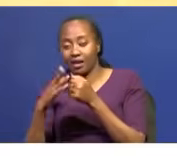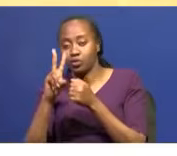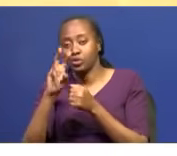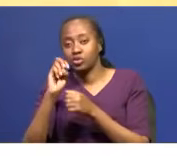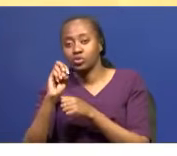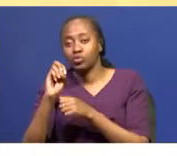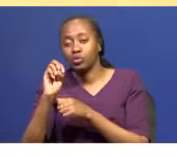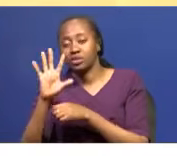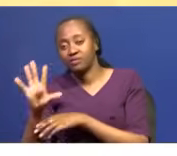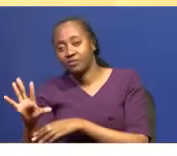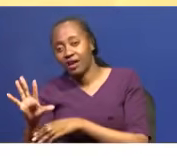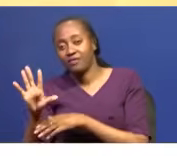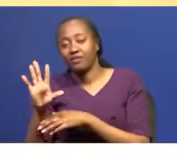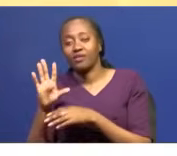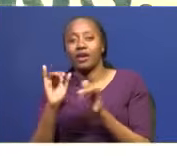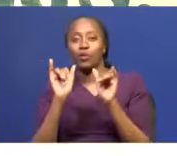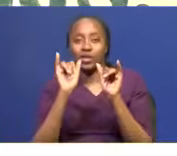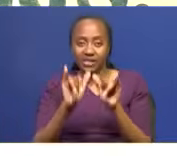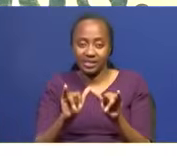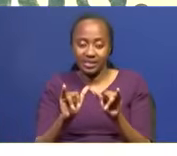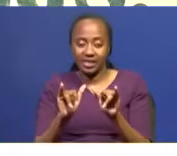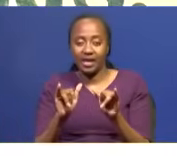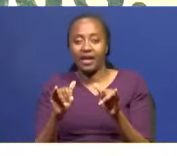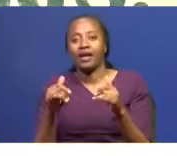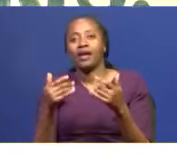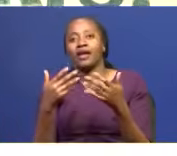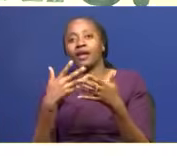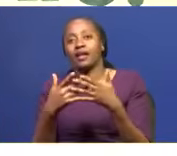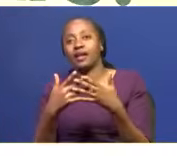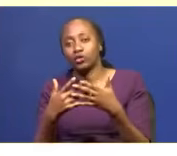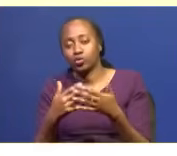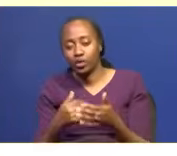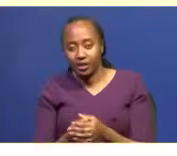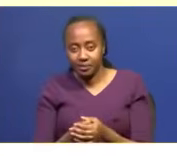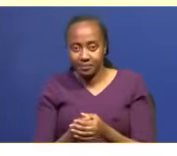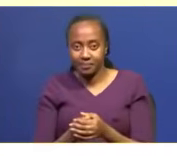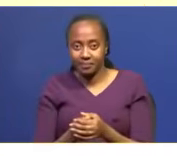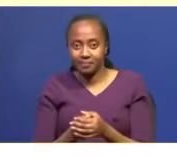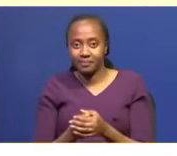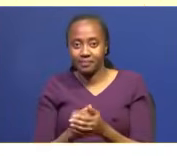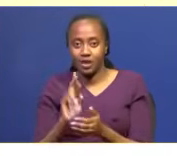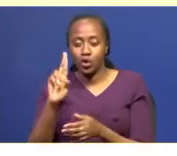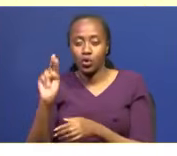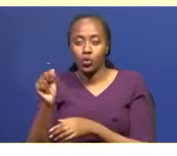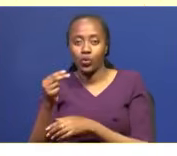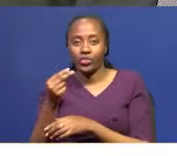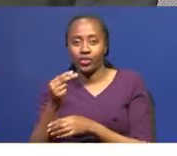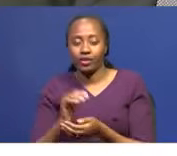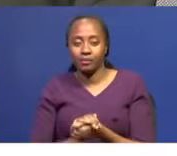2025, others remanded in custody. Ruth Wamboi for Prime Edition.